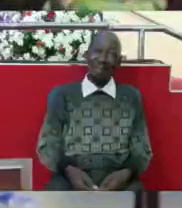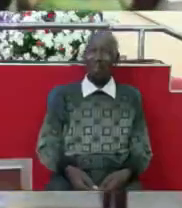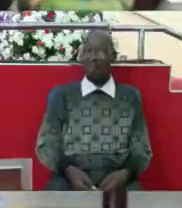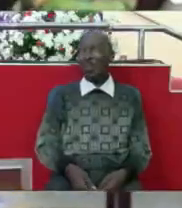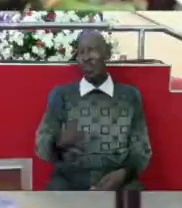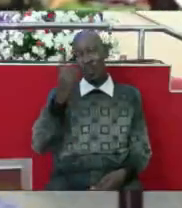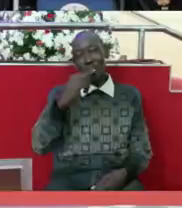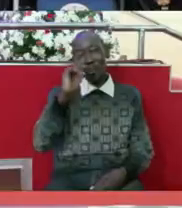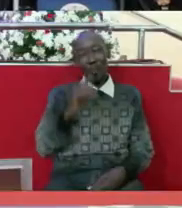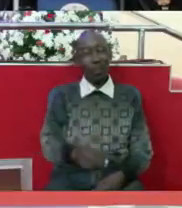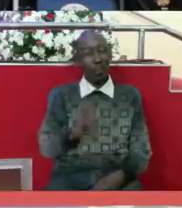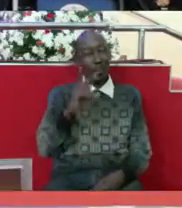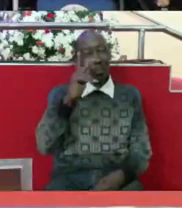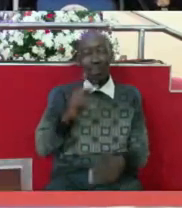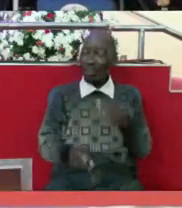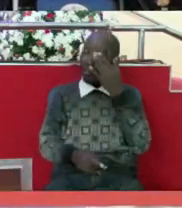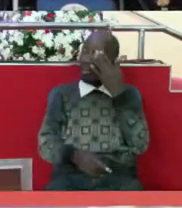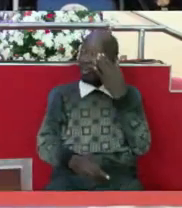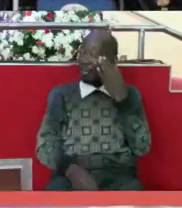All right now.